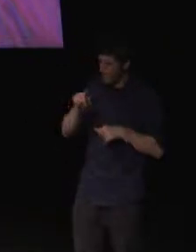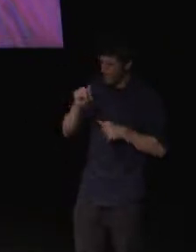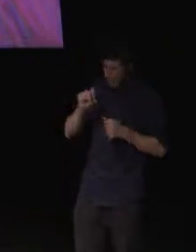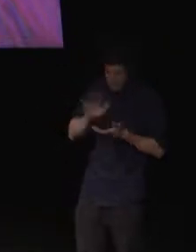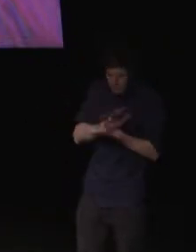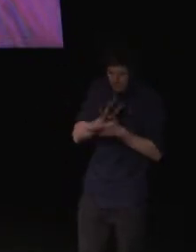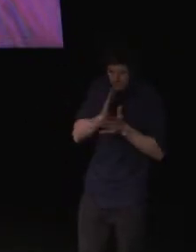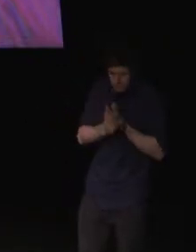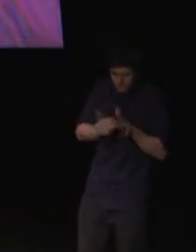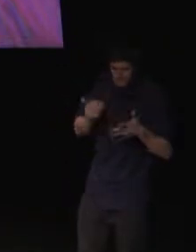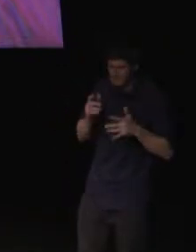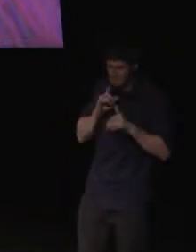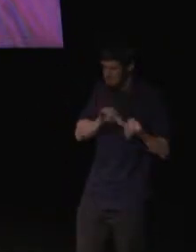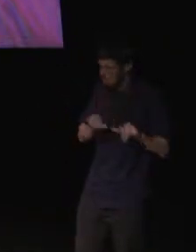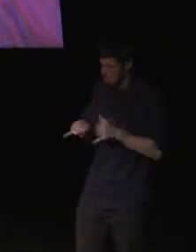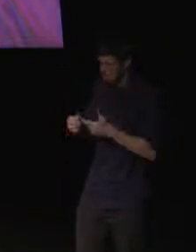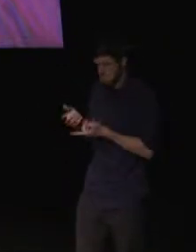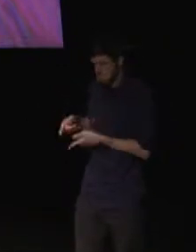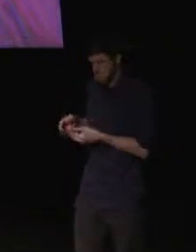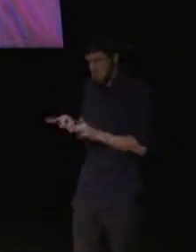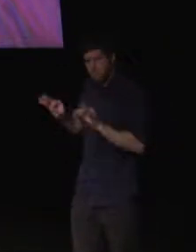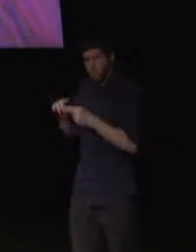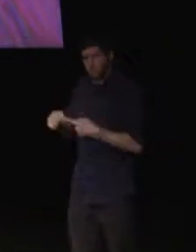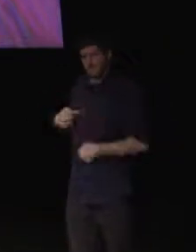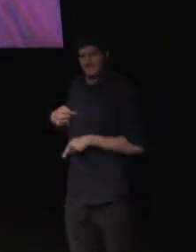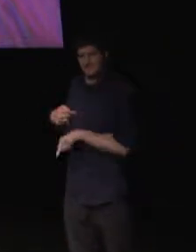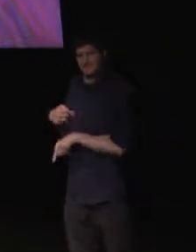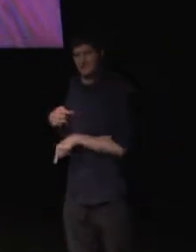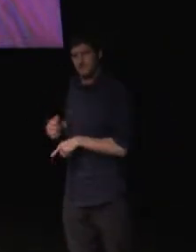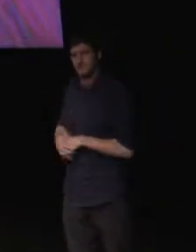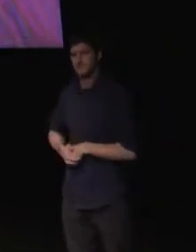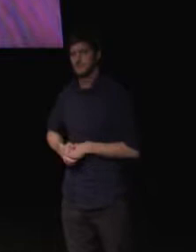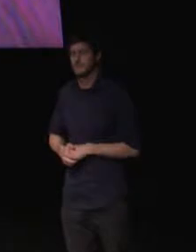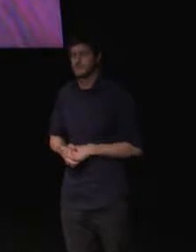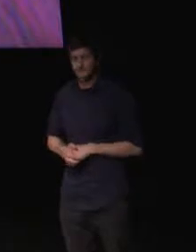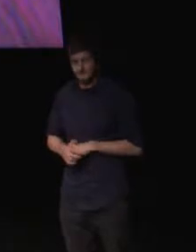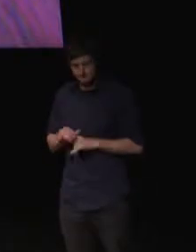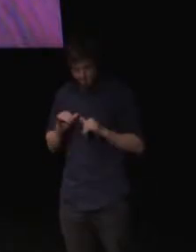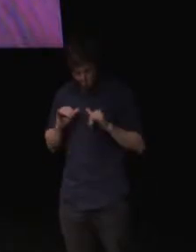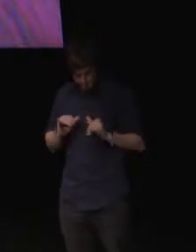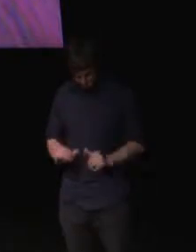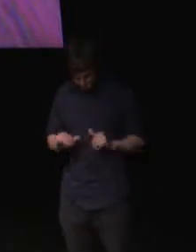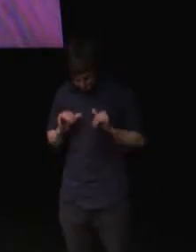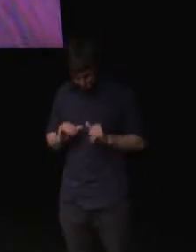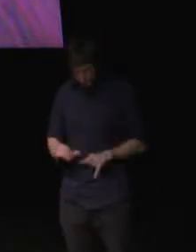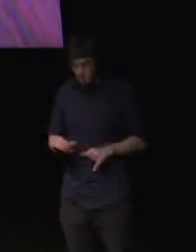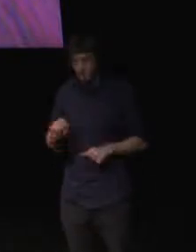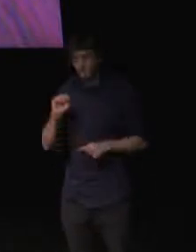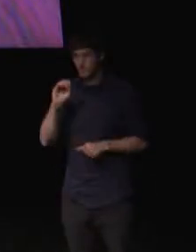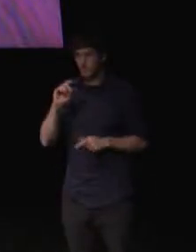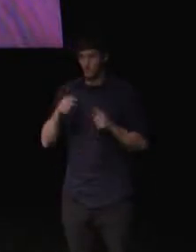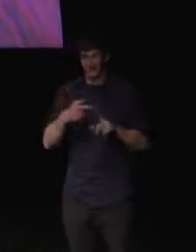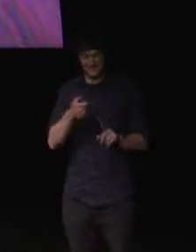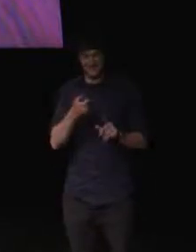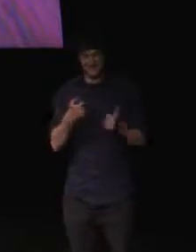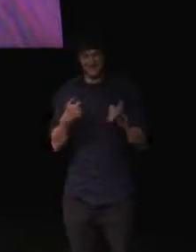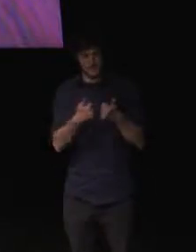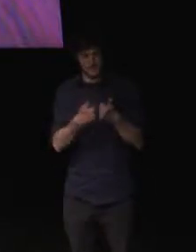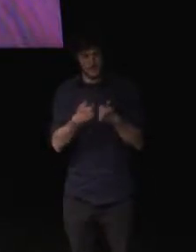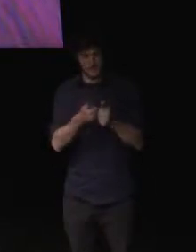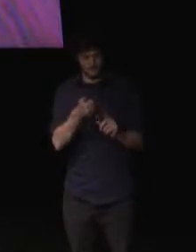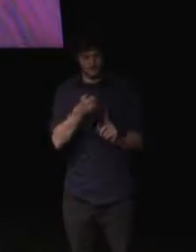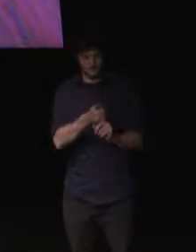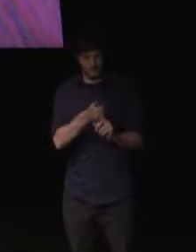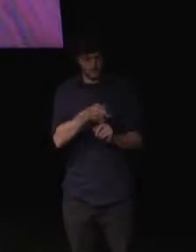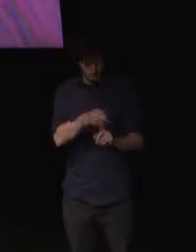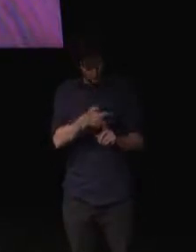So what we're going to talk about during this presentation is how when games are accessible enough, we as therapists are able to bring them into the